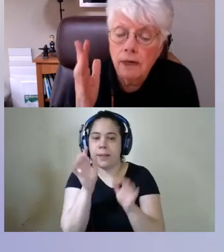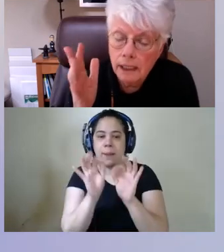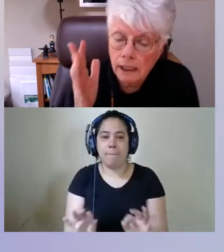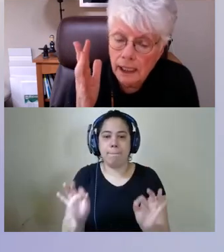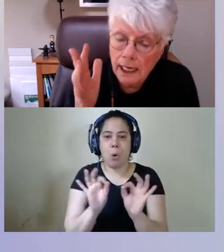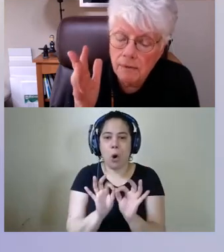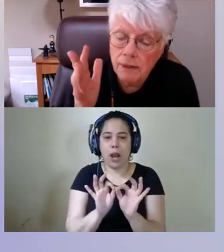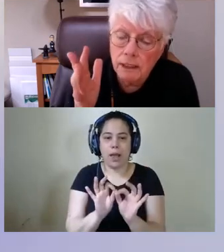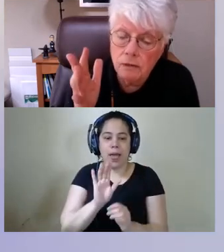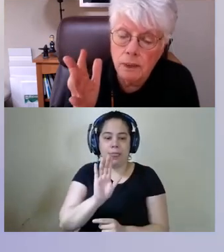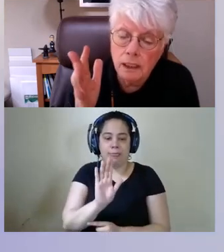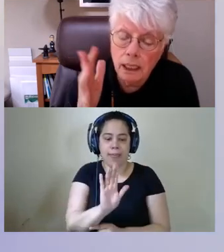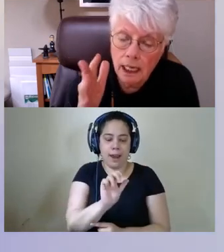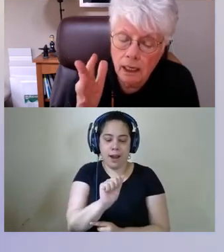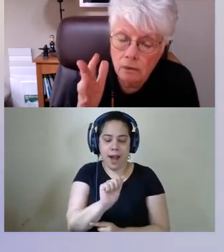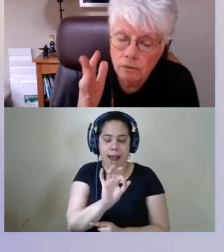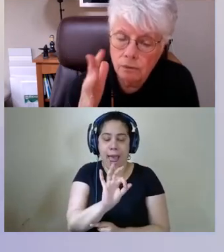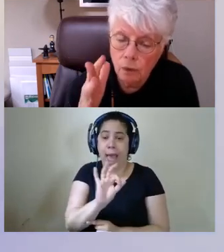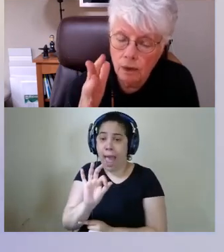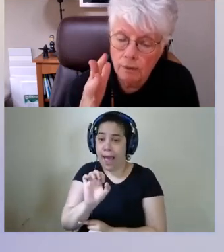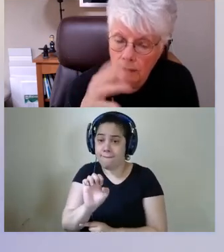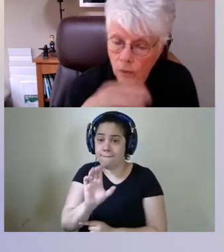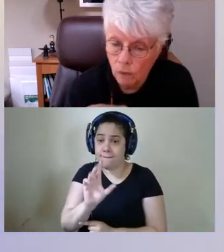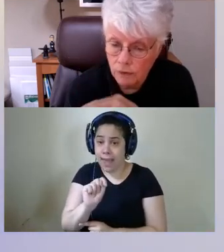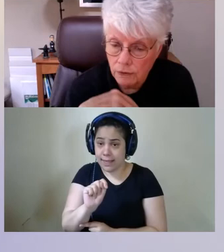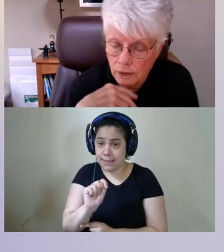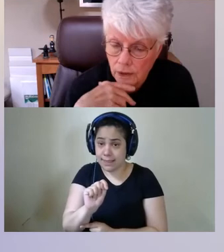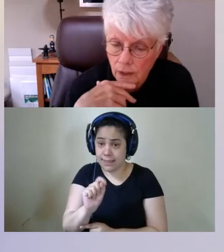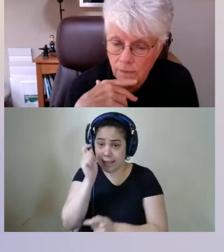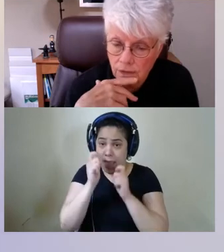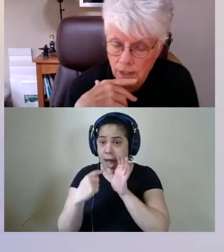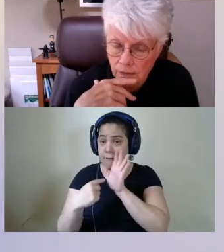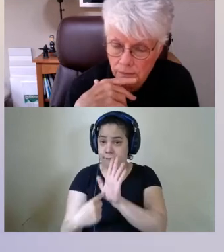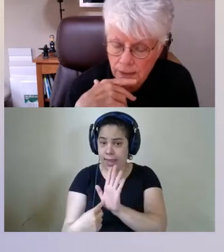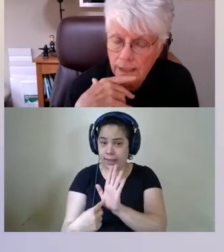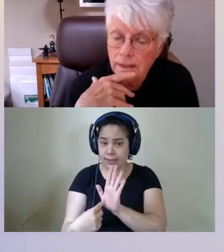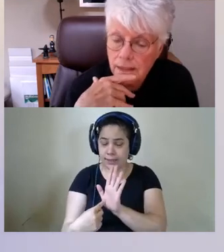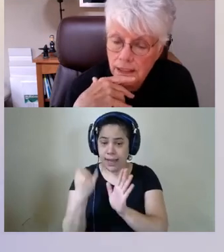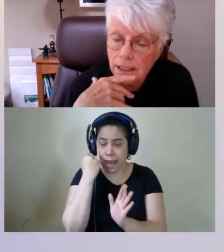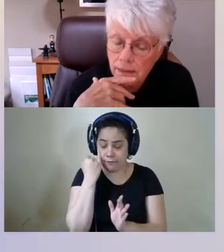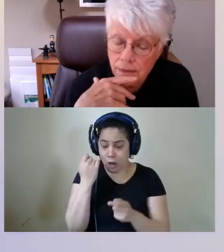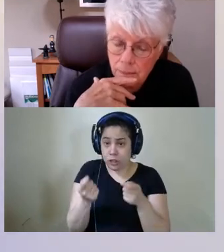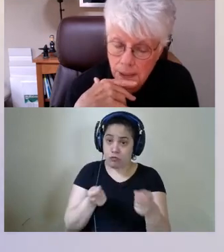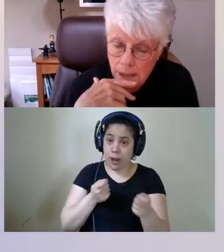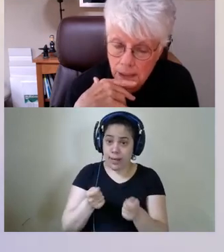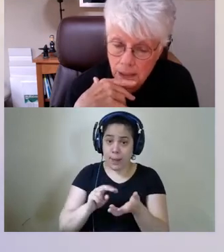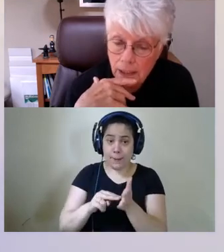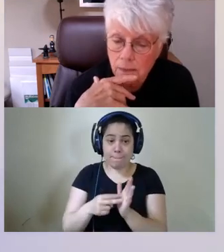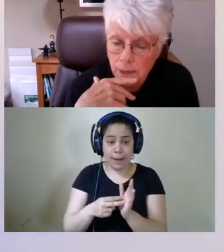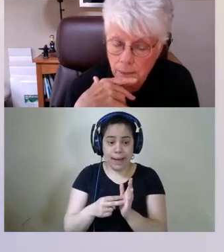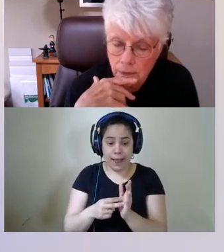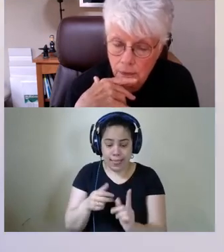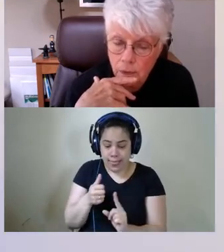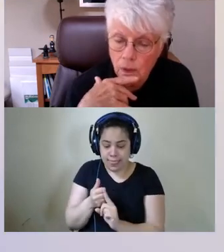to regulate affect, we allow for the origin of the self. And this can even be